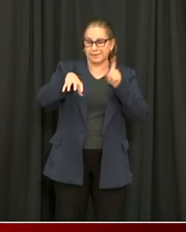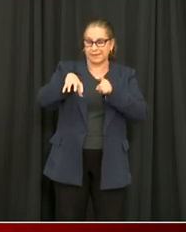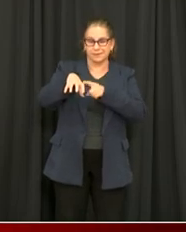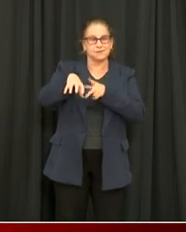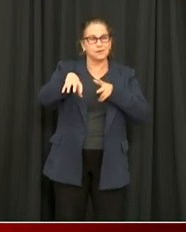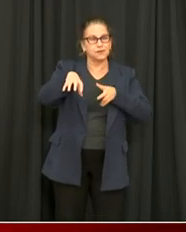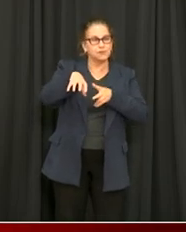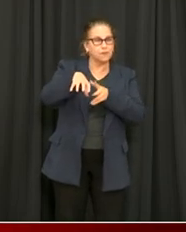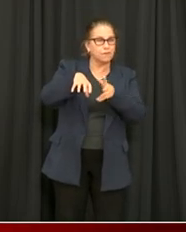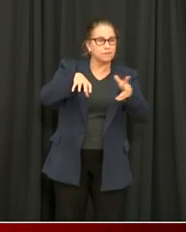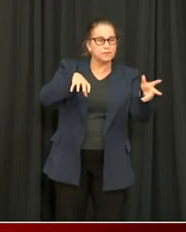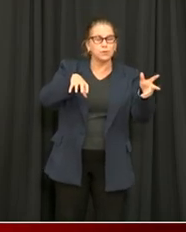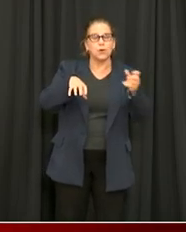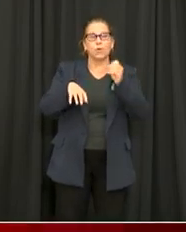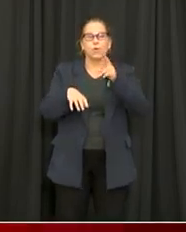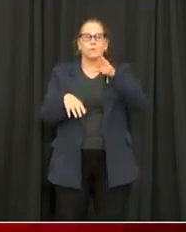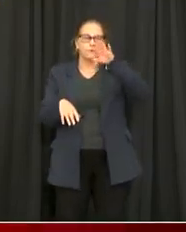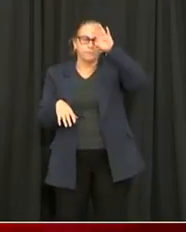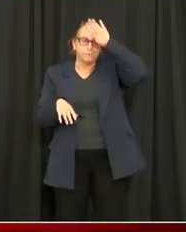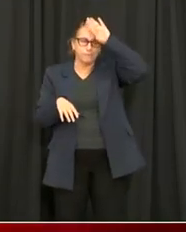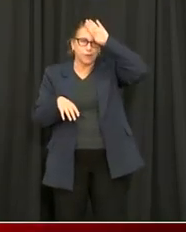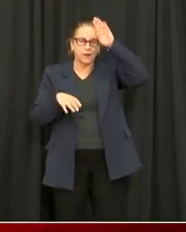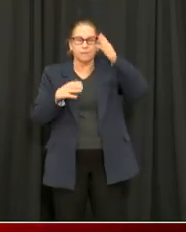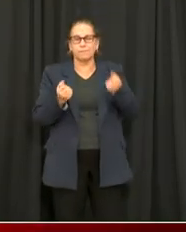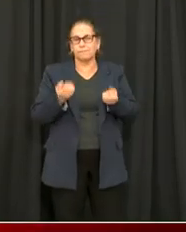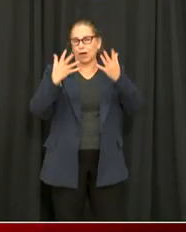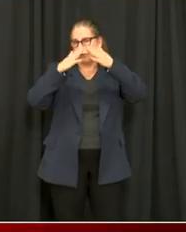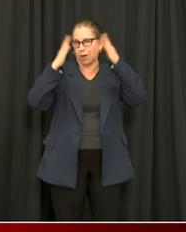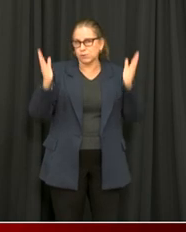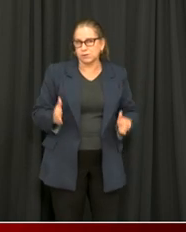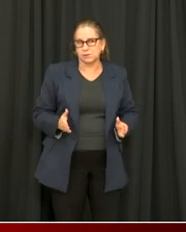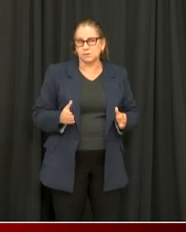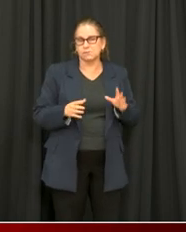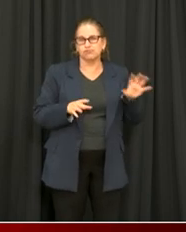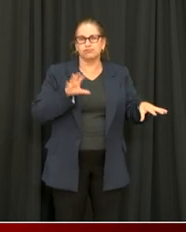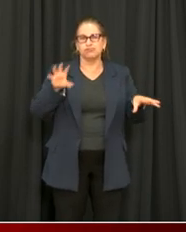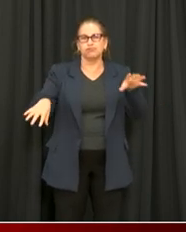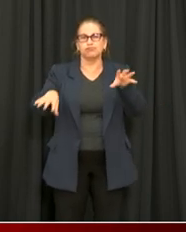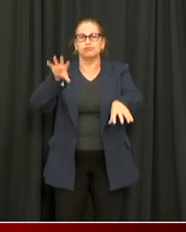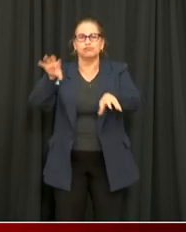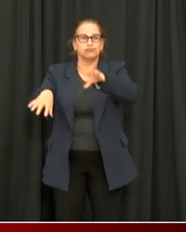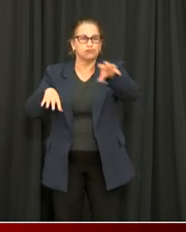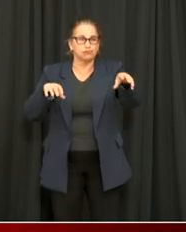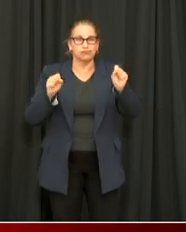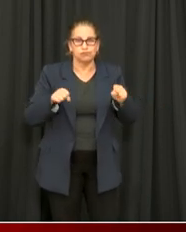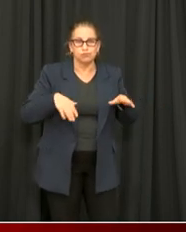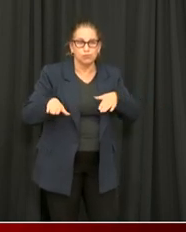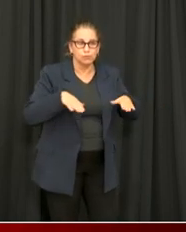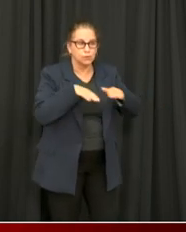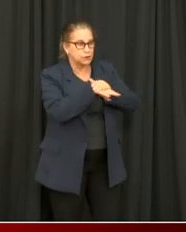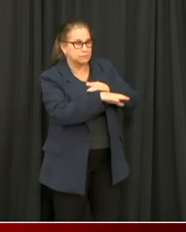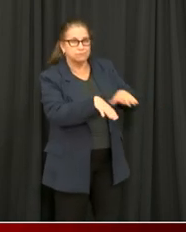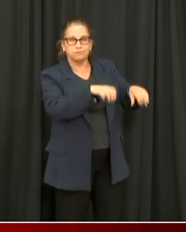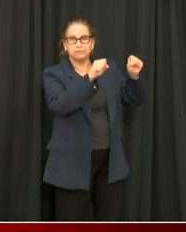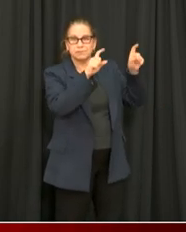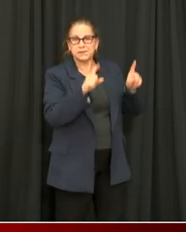fire stations that we are using, although I don't see those here on this slide.